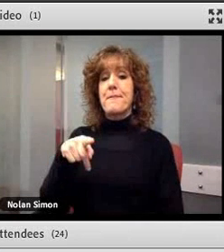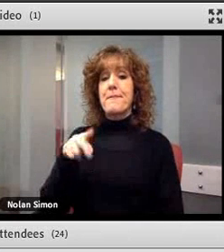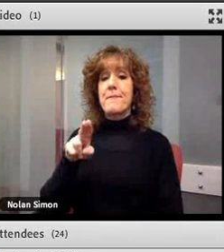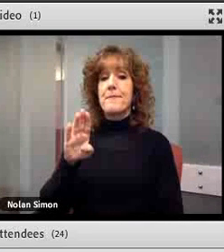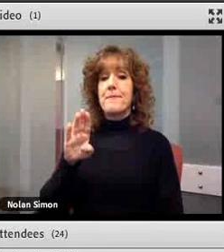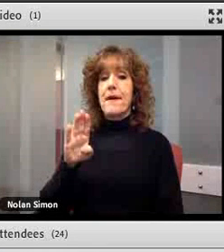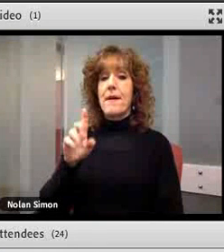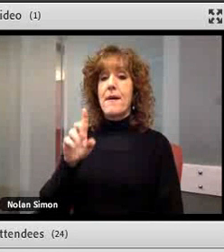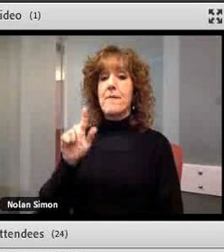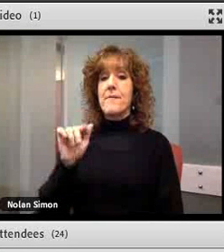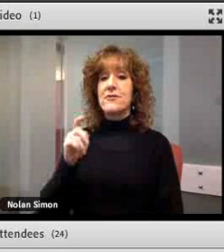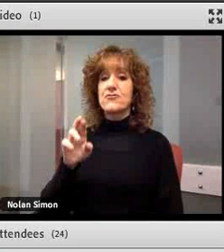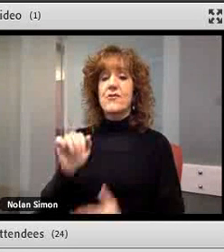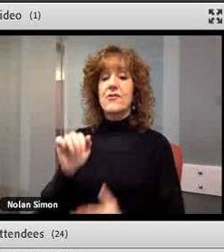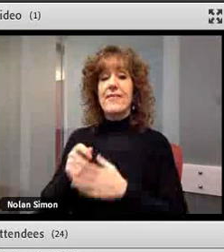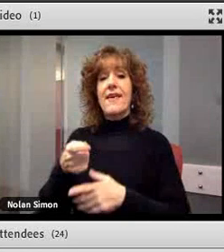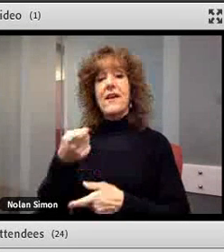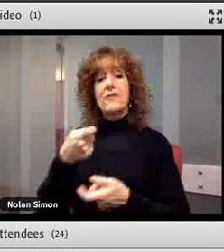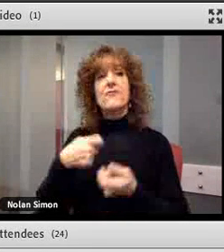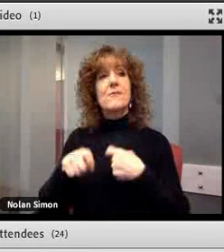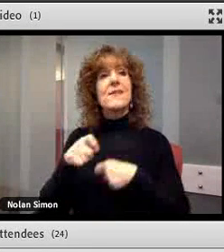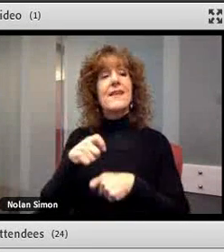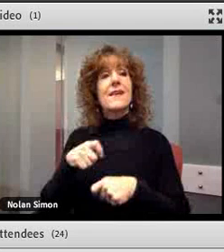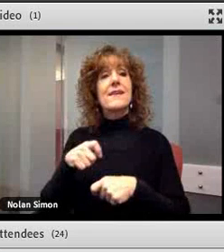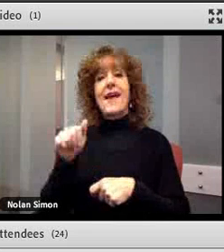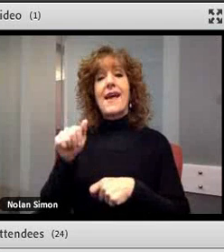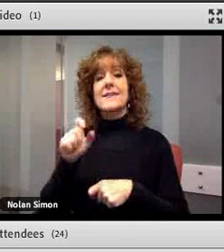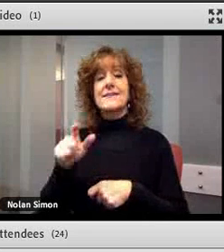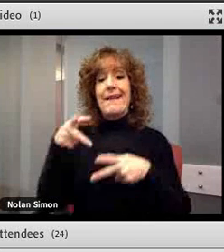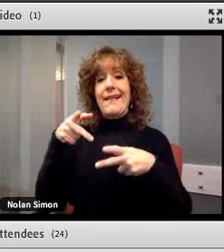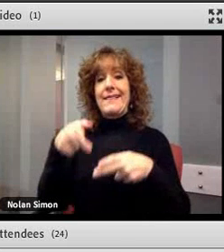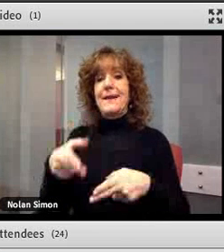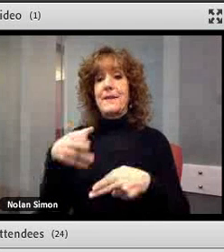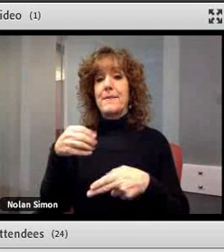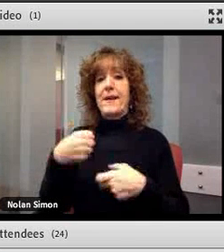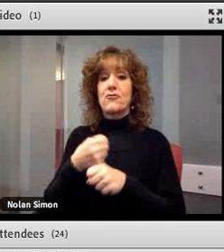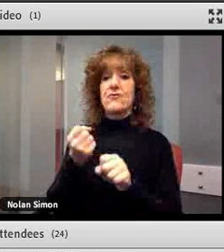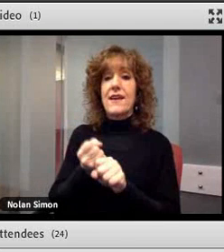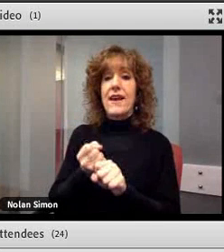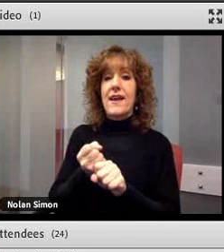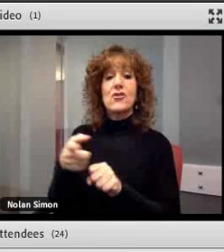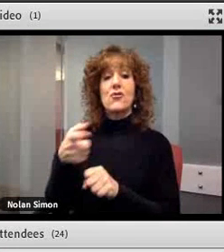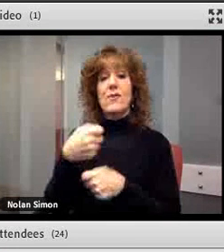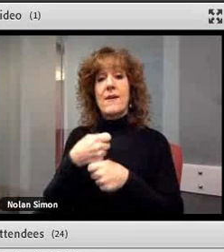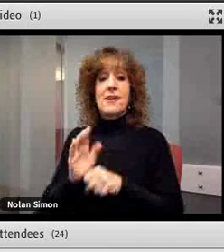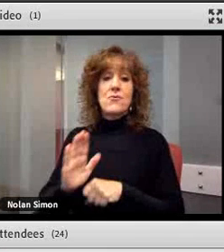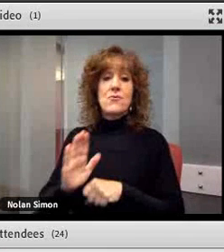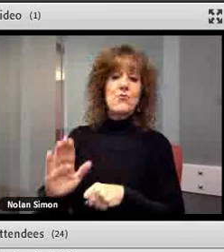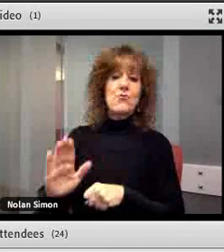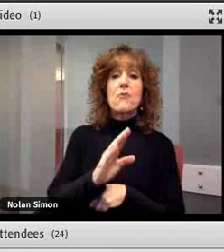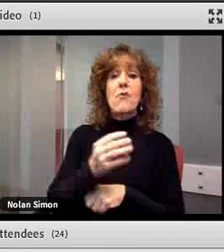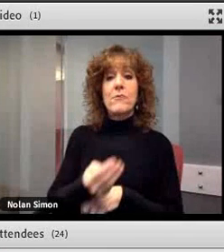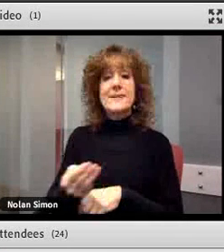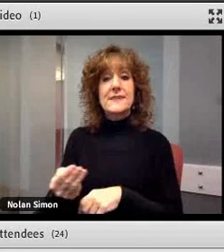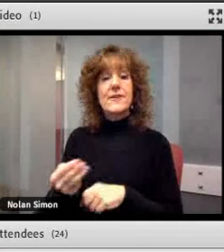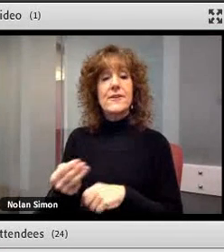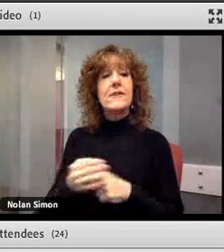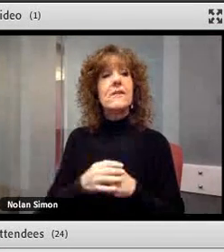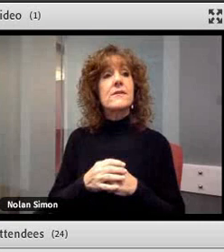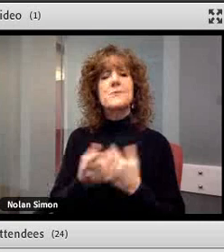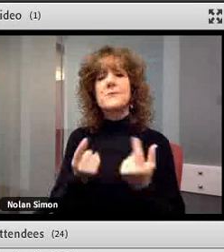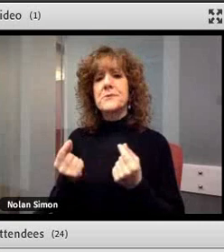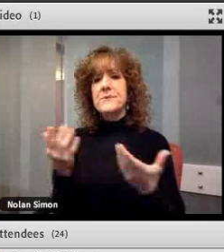sort of took the place of the ASL Clip and Create. And this is the one that lets you make your own materials. So here